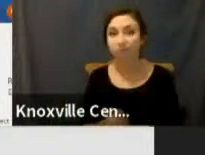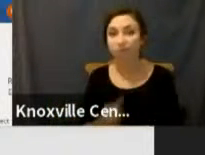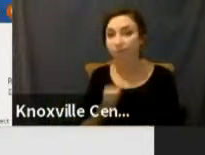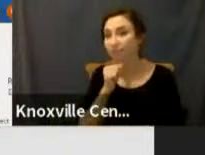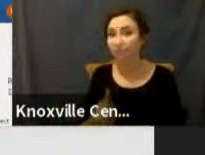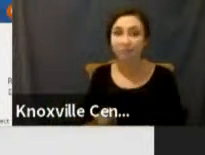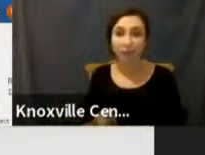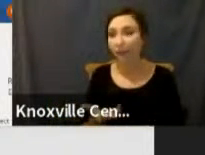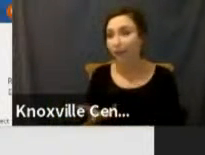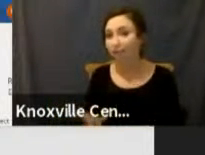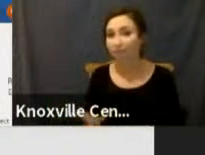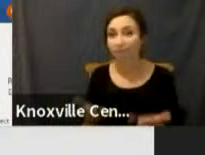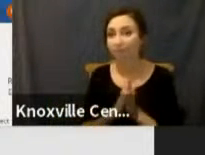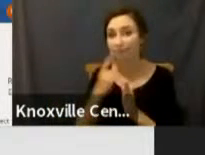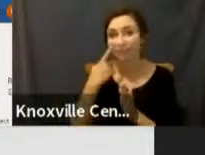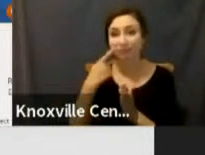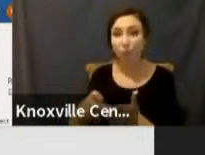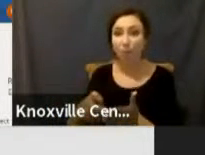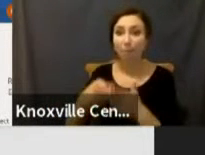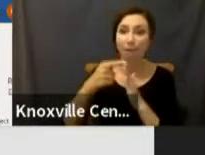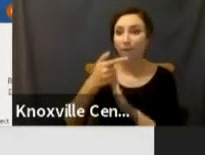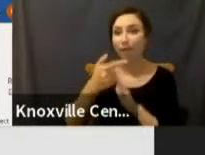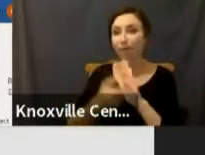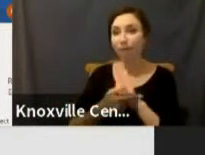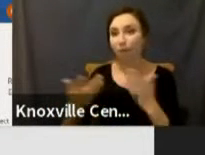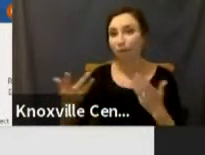asking it to be a mandate or a law.